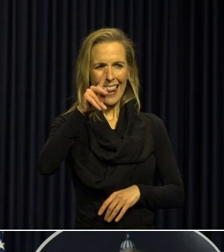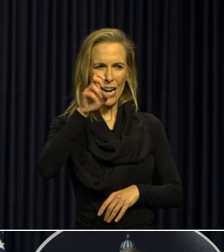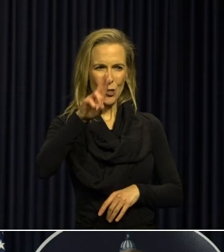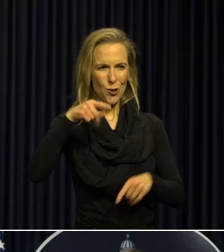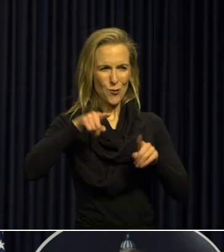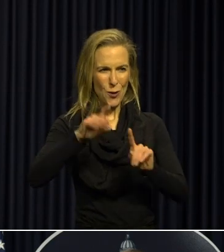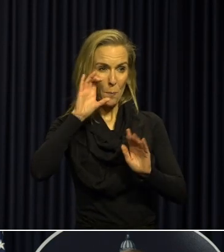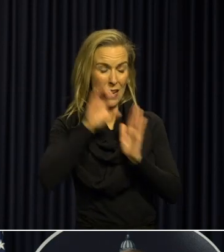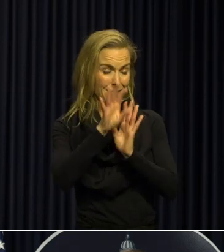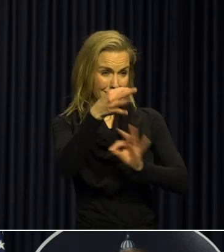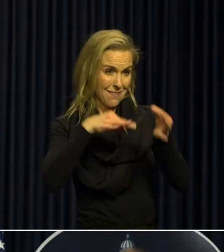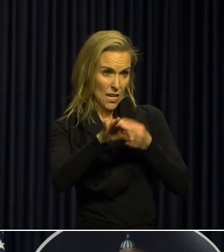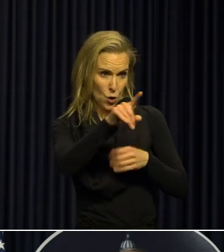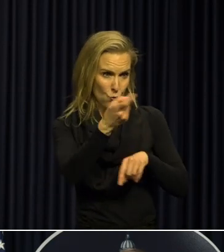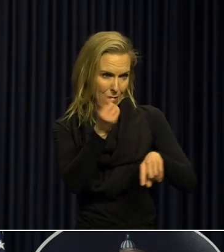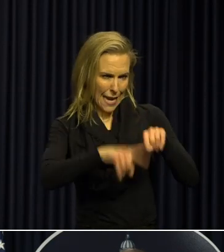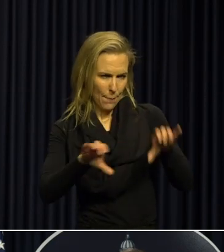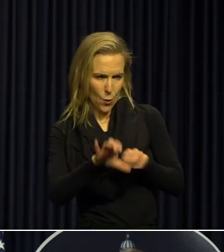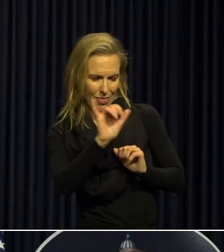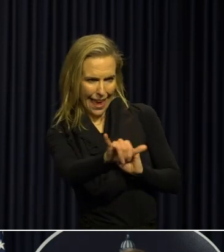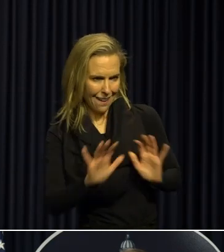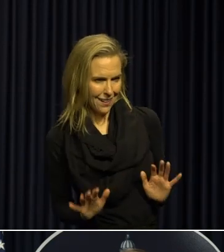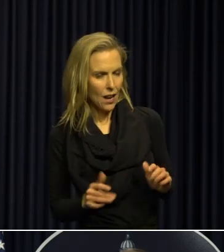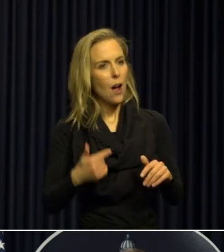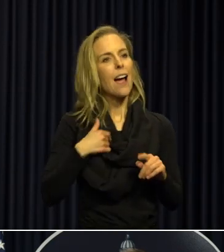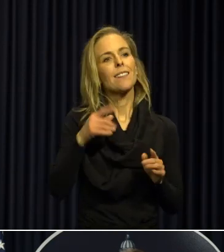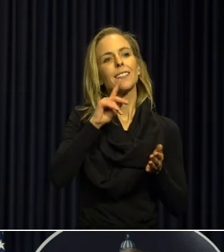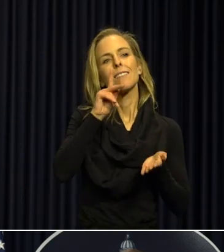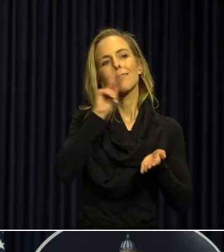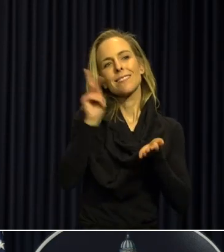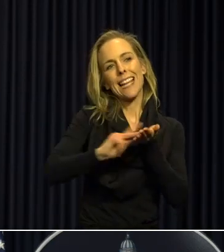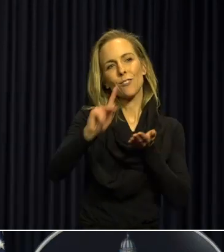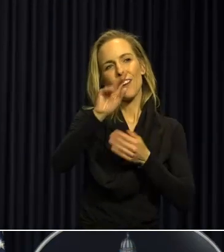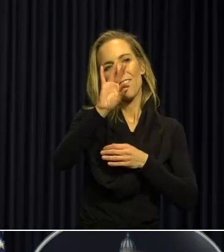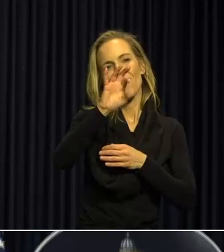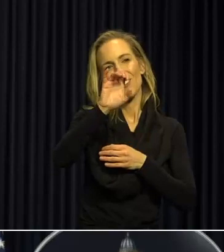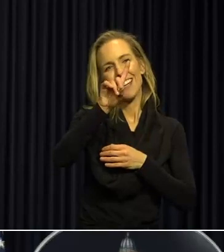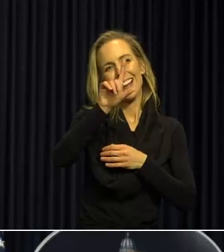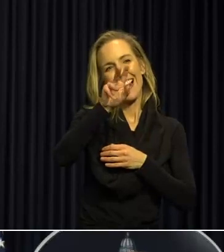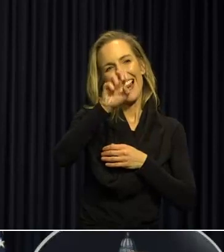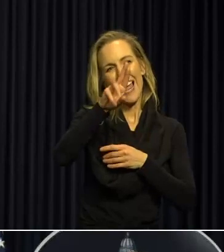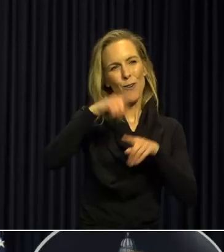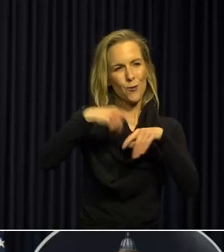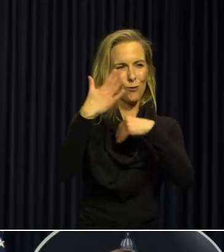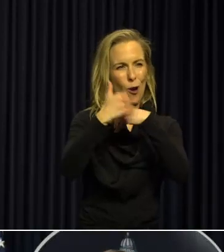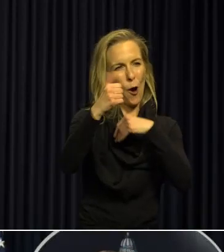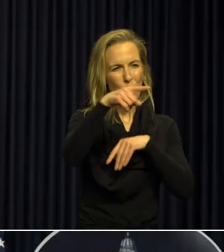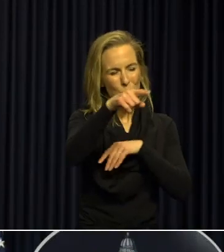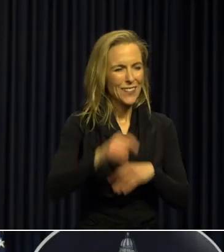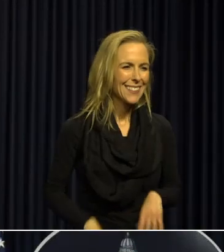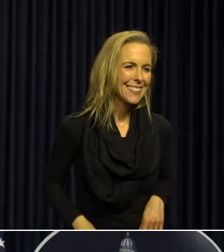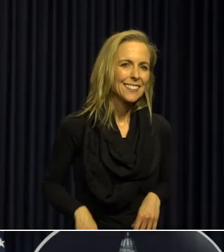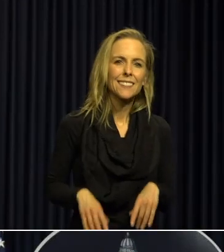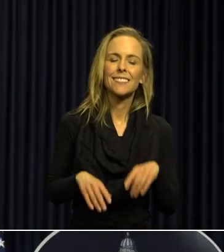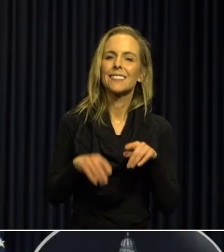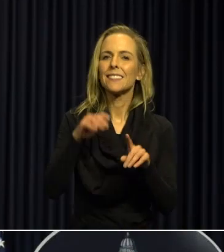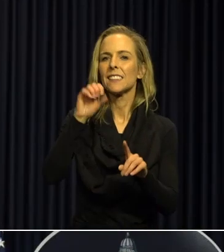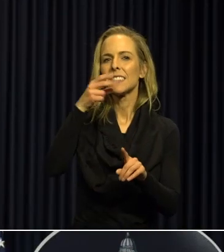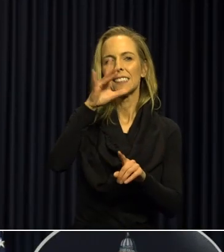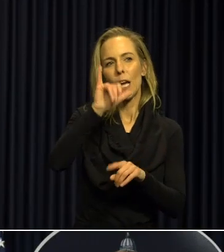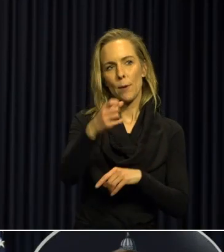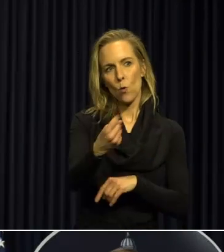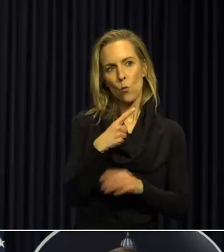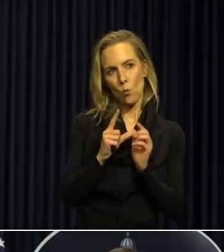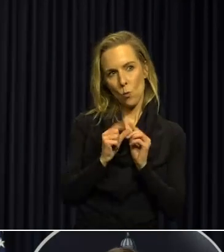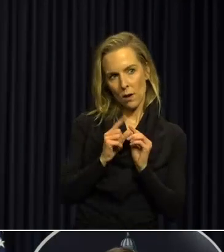on, instead of me saying you can't be doing that, we're going to have Secretary Freelander call you. All right, we'll take one more question from everybody. Shelby, you have one more? The